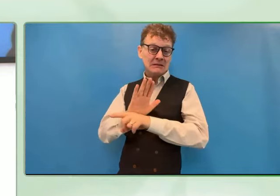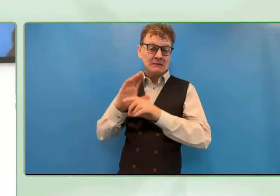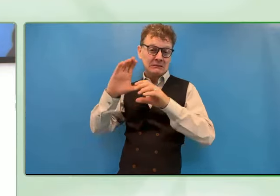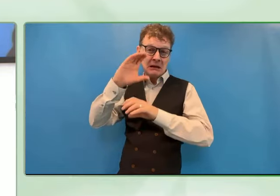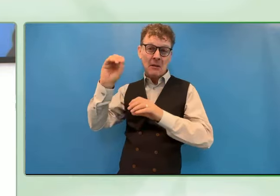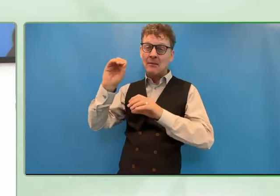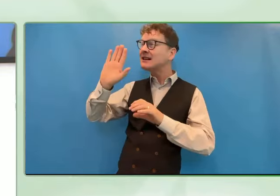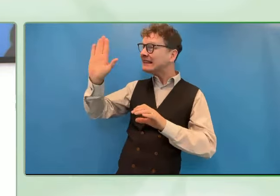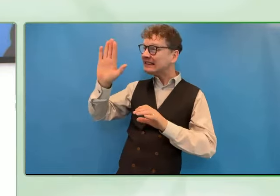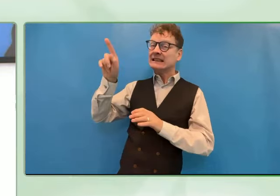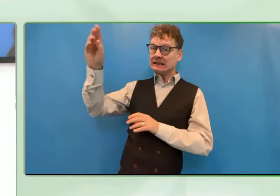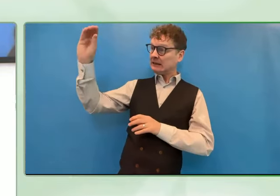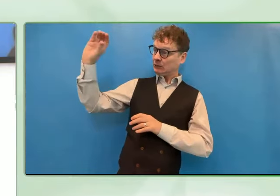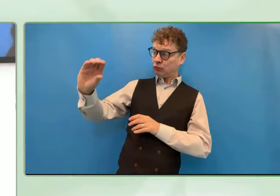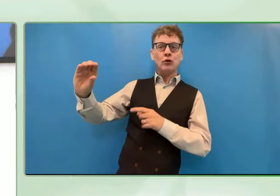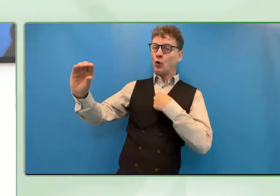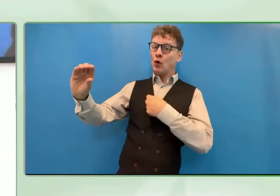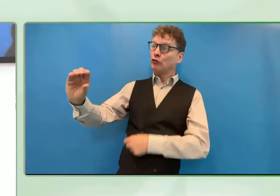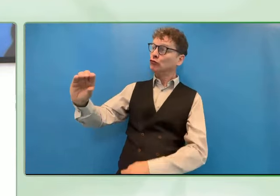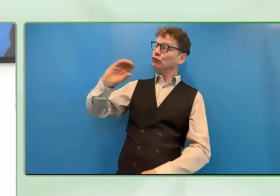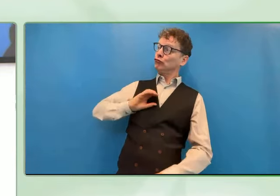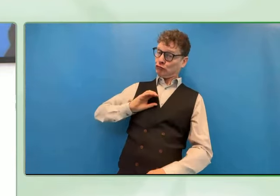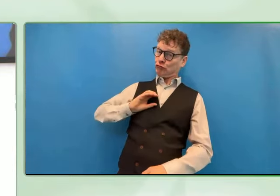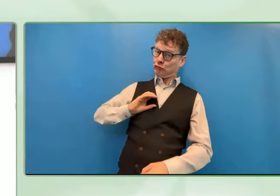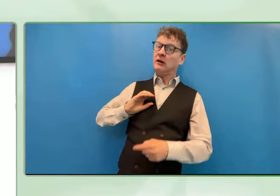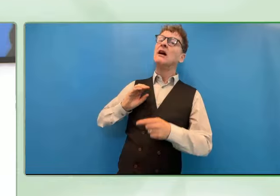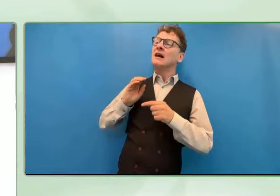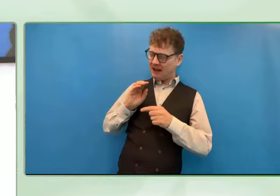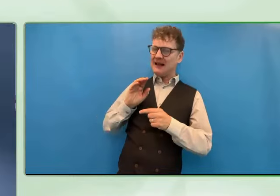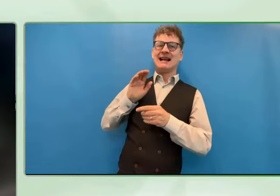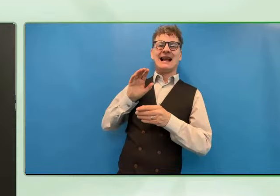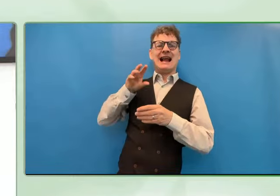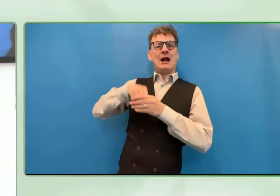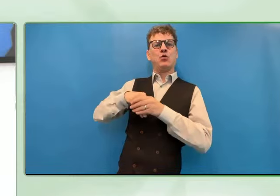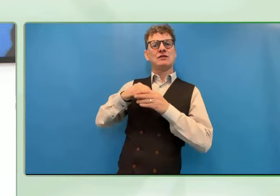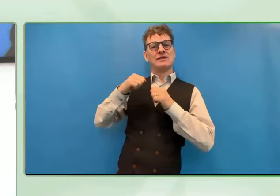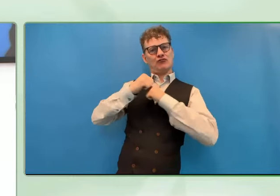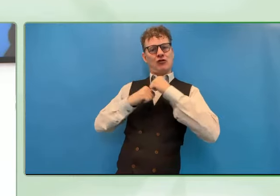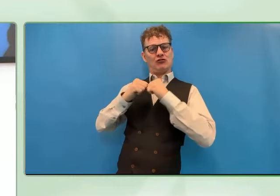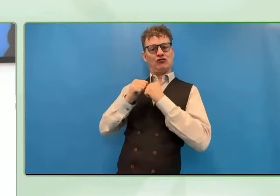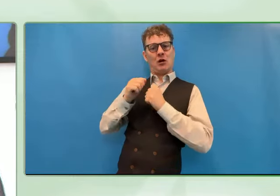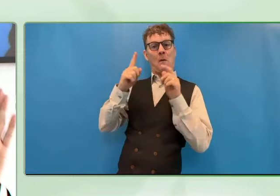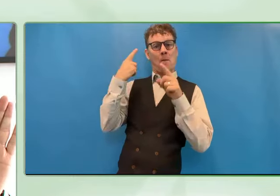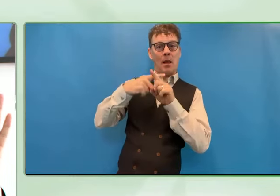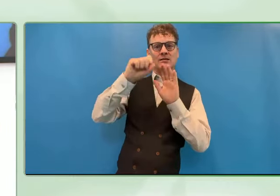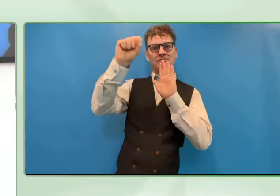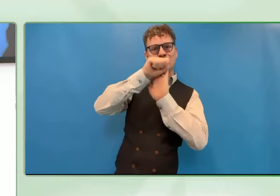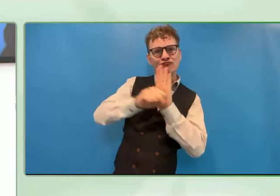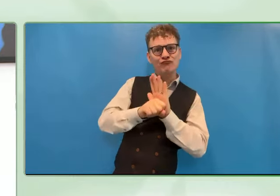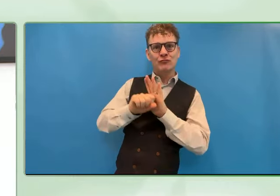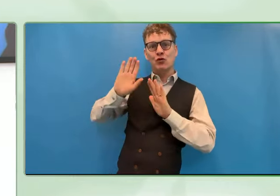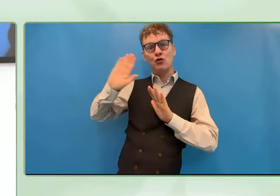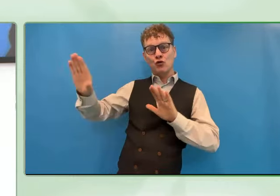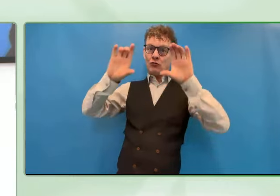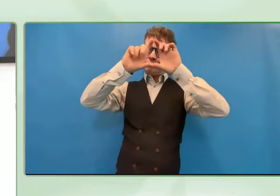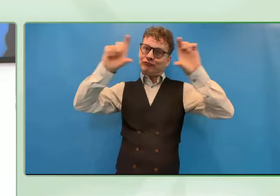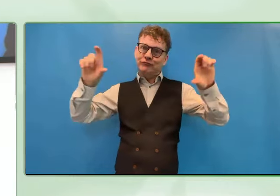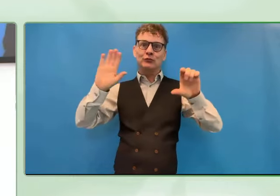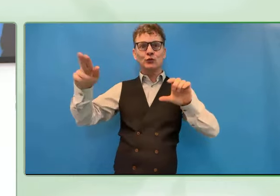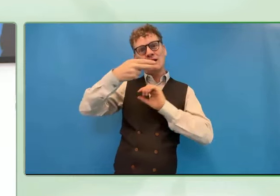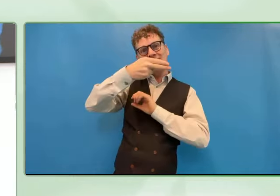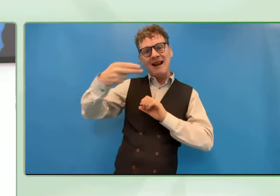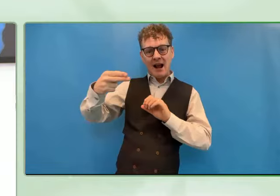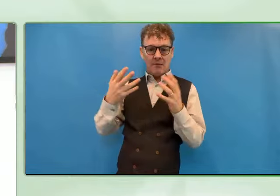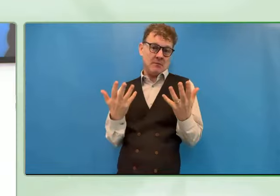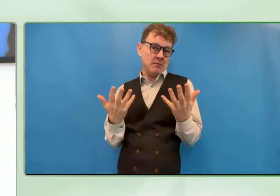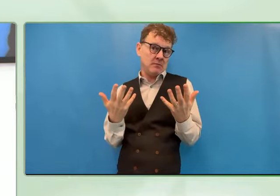will build inclusive infrastructure and give you a branding. Your names, your boardings will be all over the town. So why don't you put this money in us? You'll be